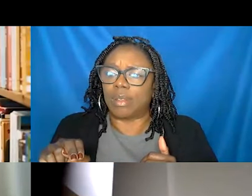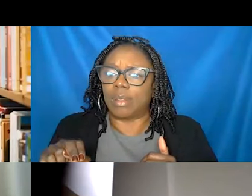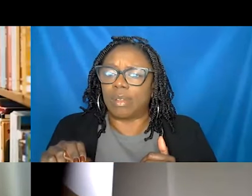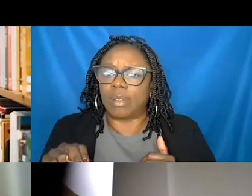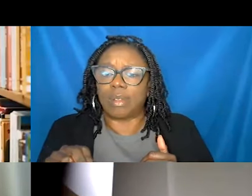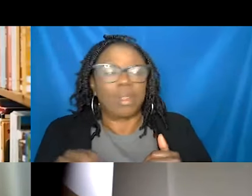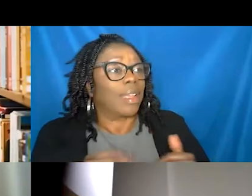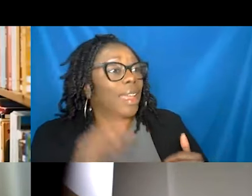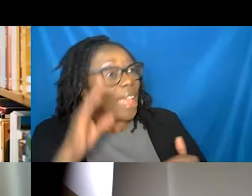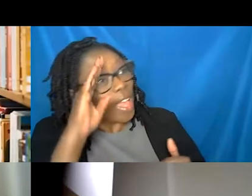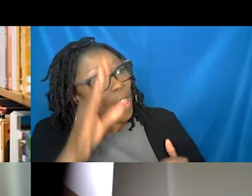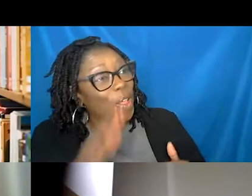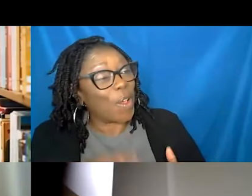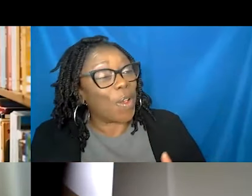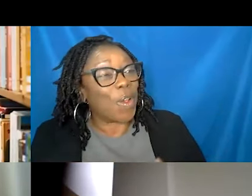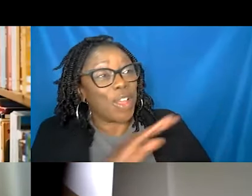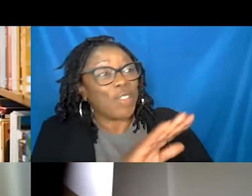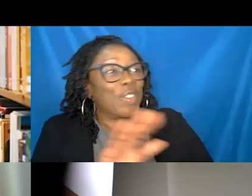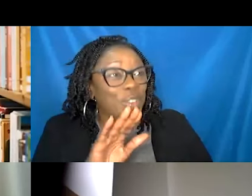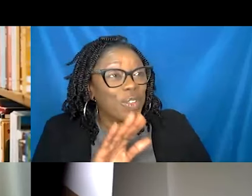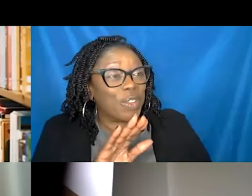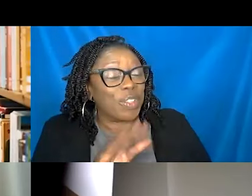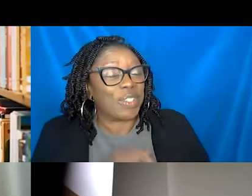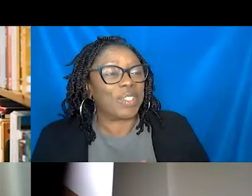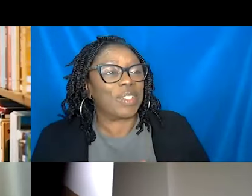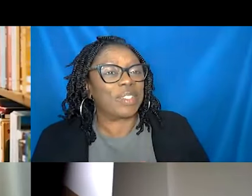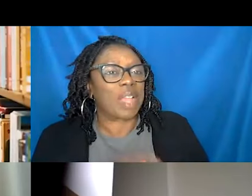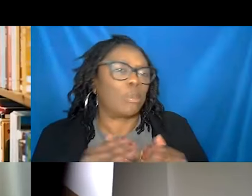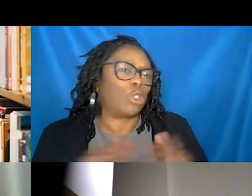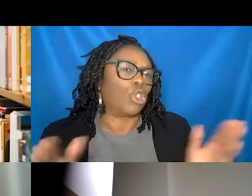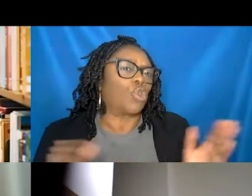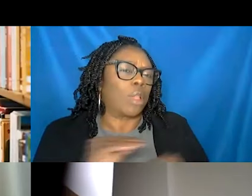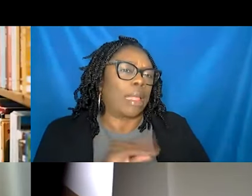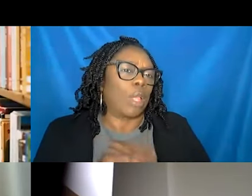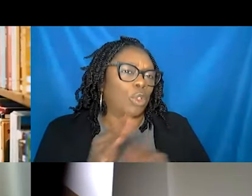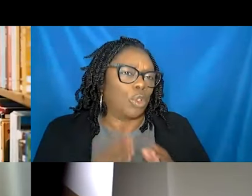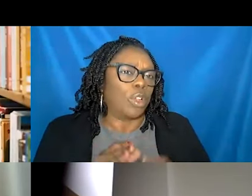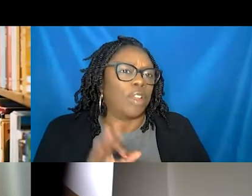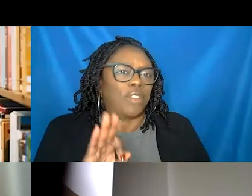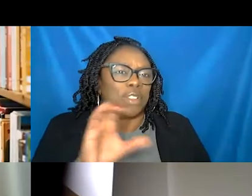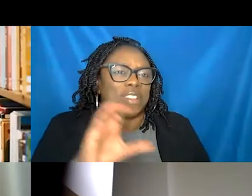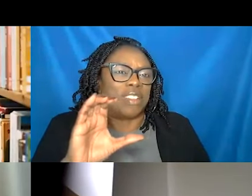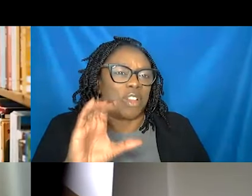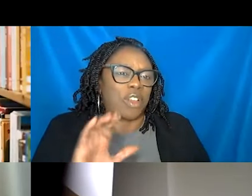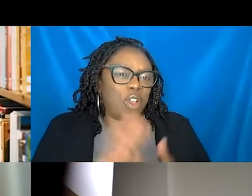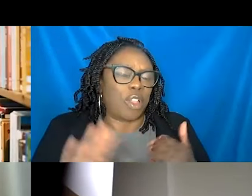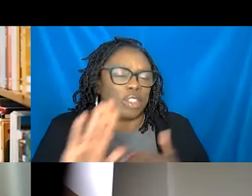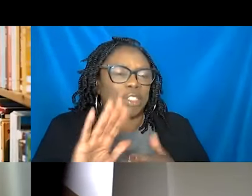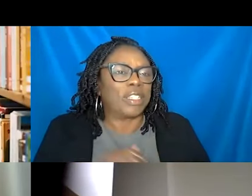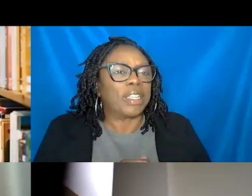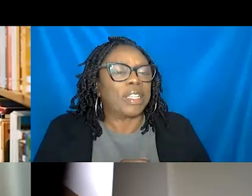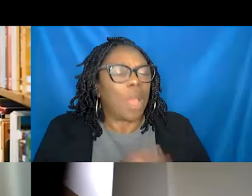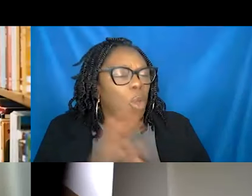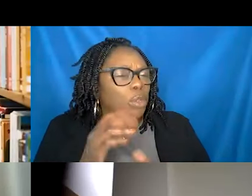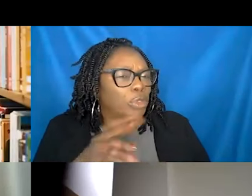Devion? Hey, how's it going? Good afternoon. I'm a general counselor here at Fresno City, and I joined just to learn more